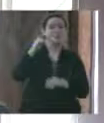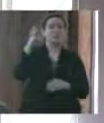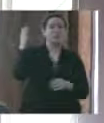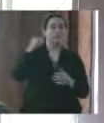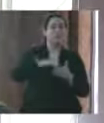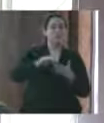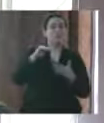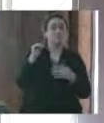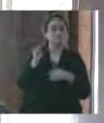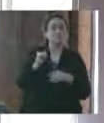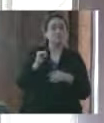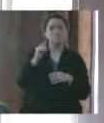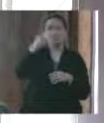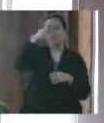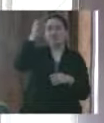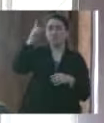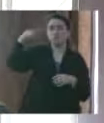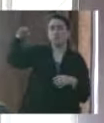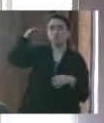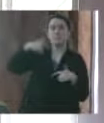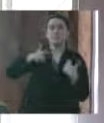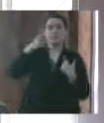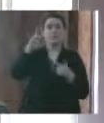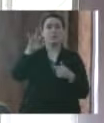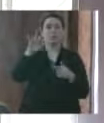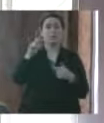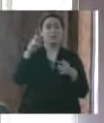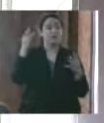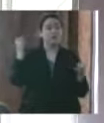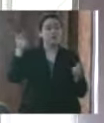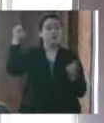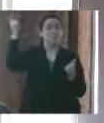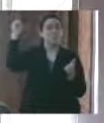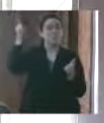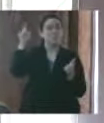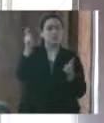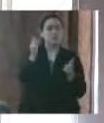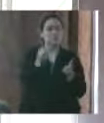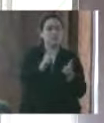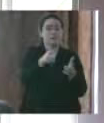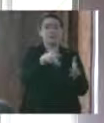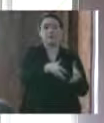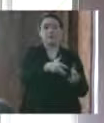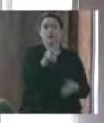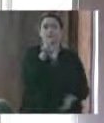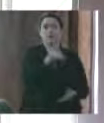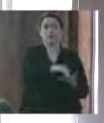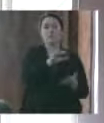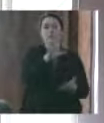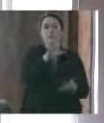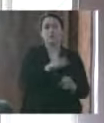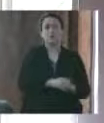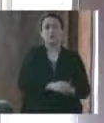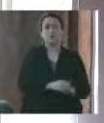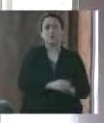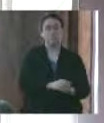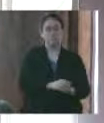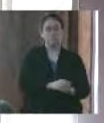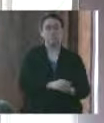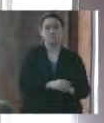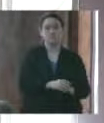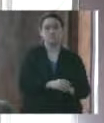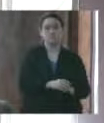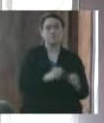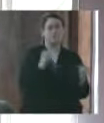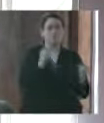to 3,500, and very few people know that number. I had a conversation with Prime Minister Rudd of Australia, a friend for many